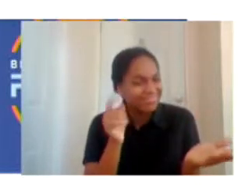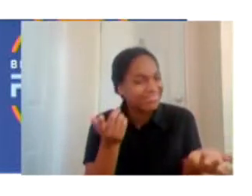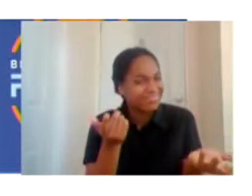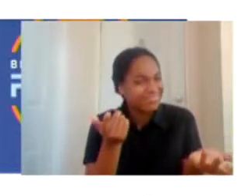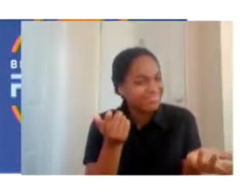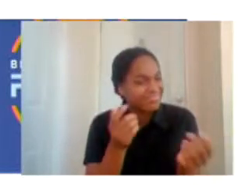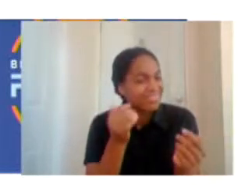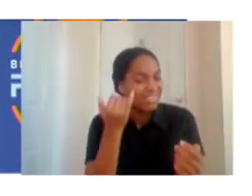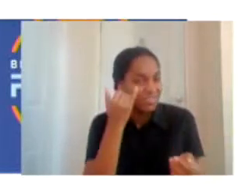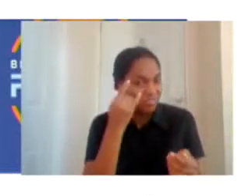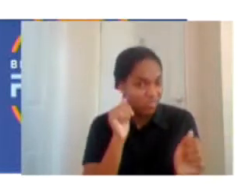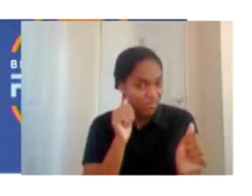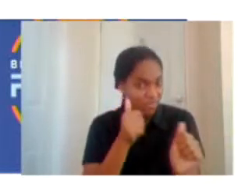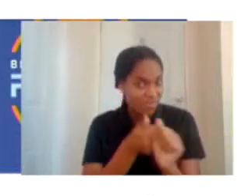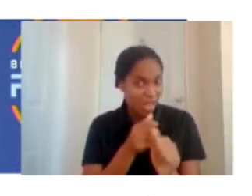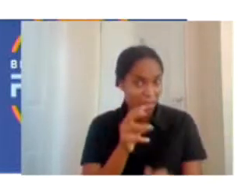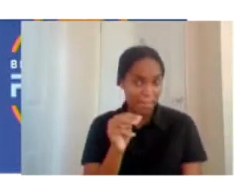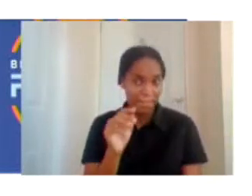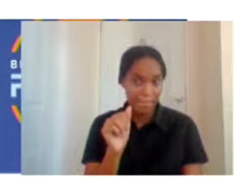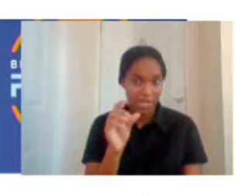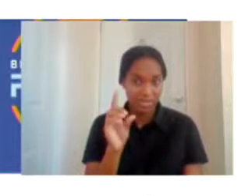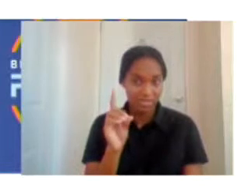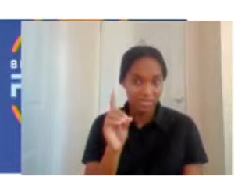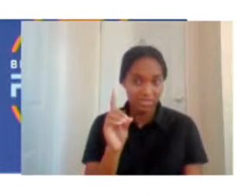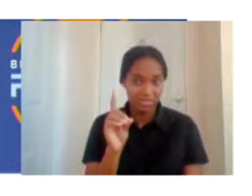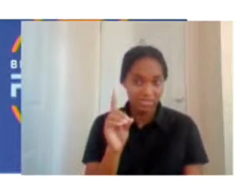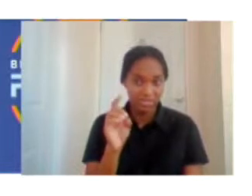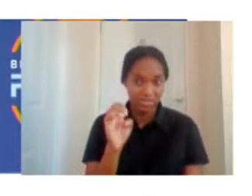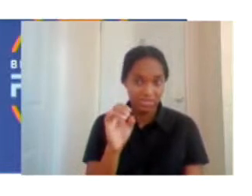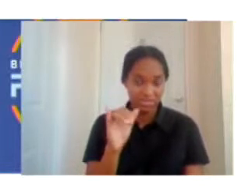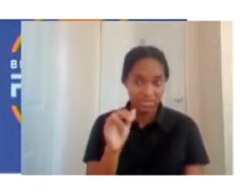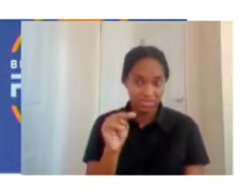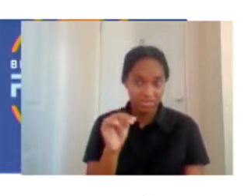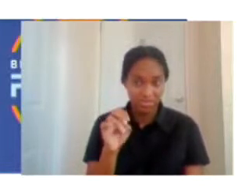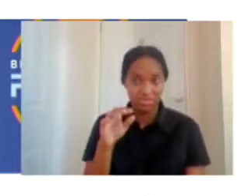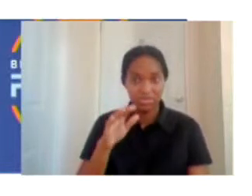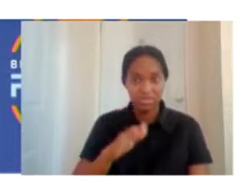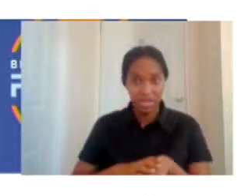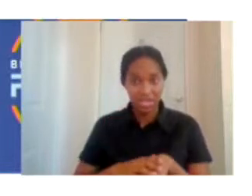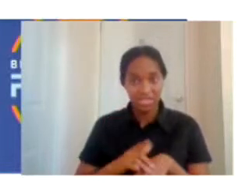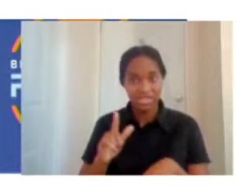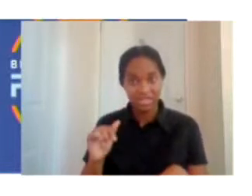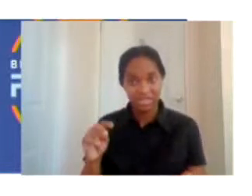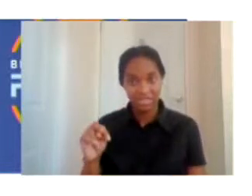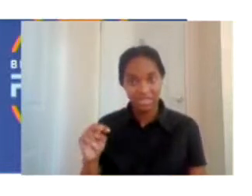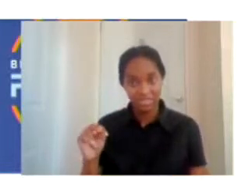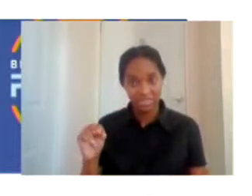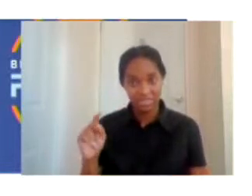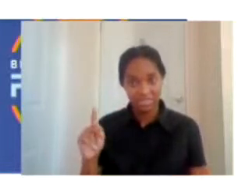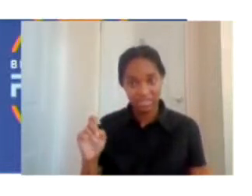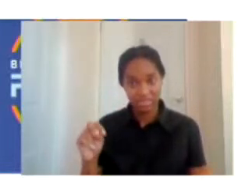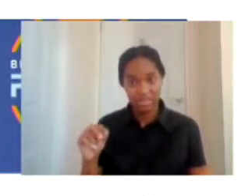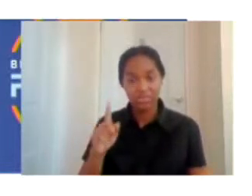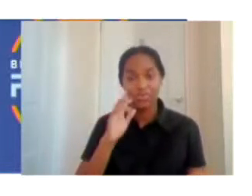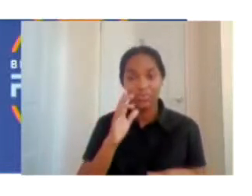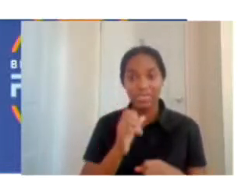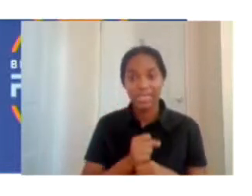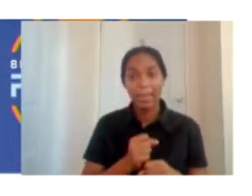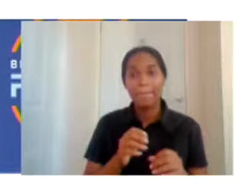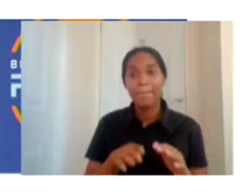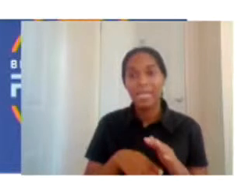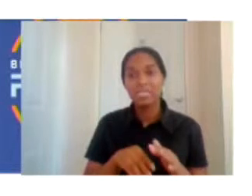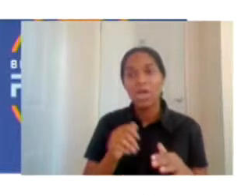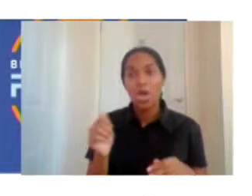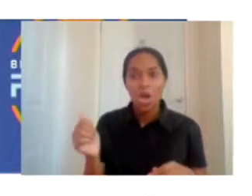you follow Madeline, if you follow ATSC on LinkedIn, you are going to get basically all those